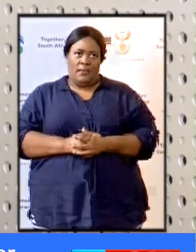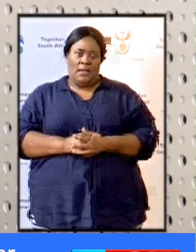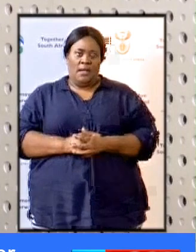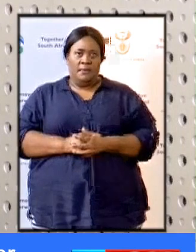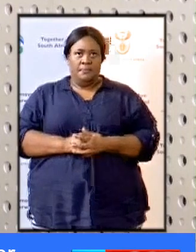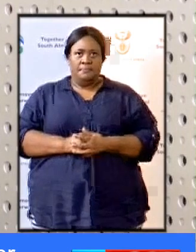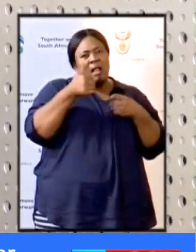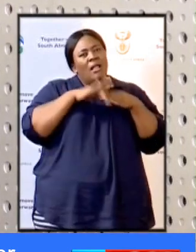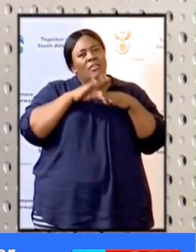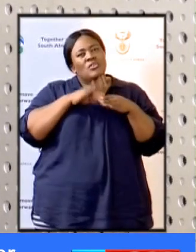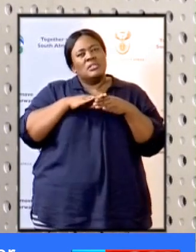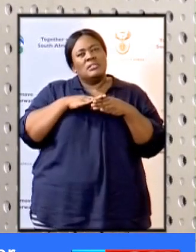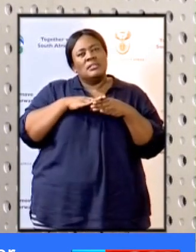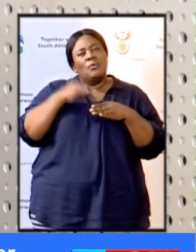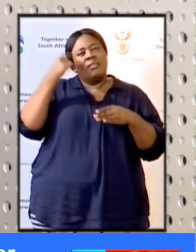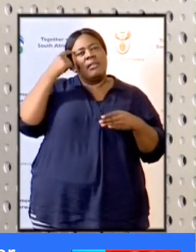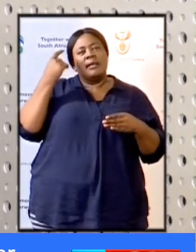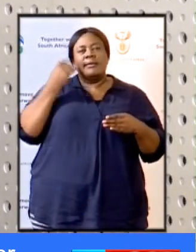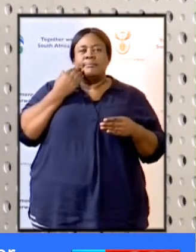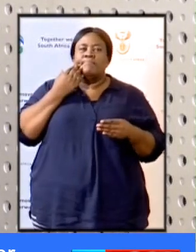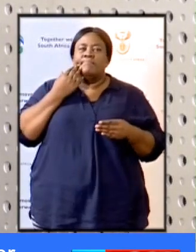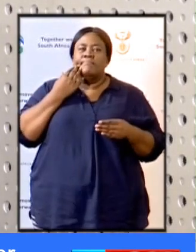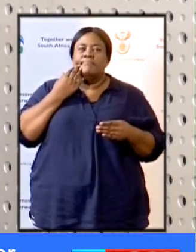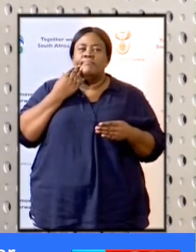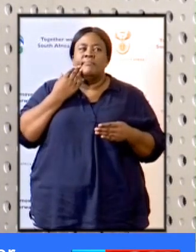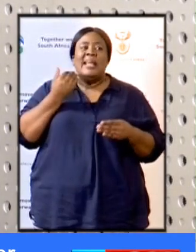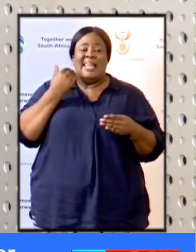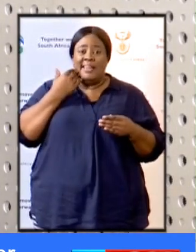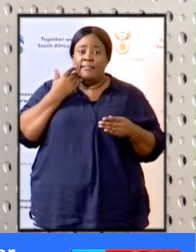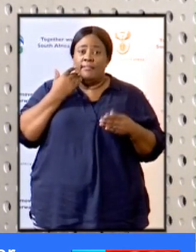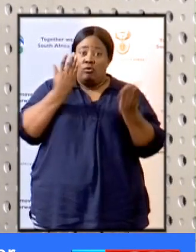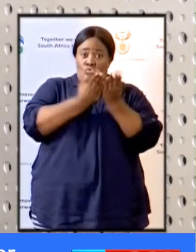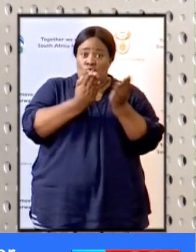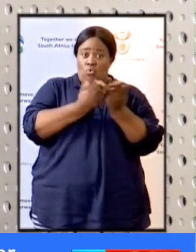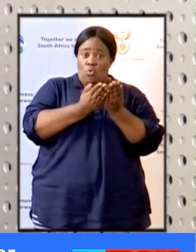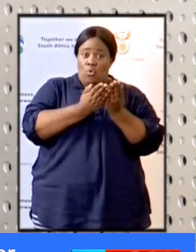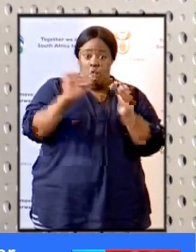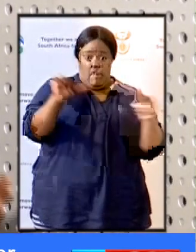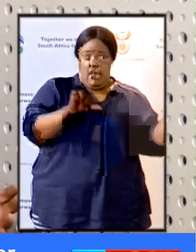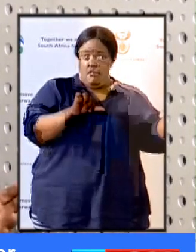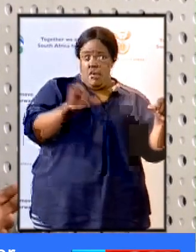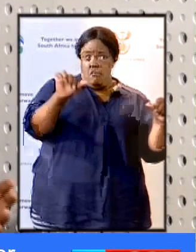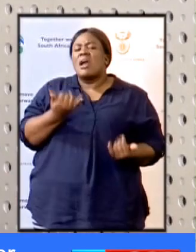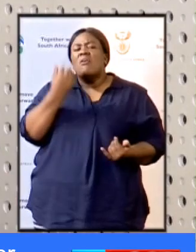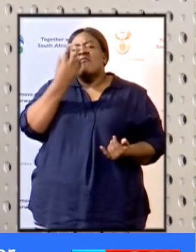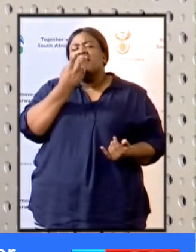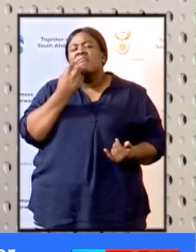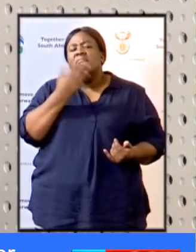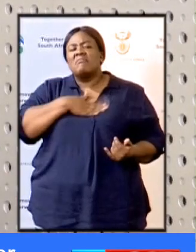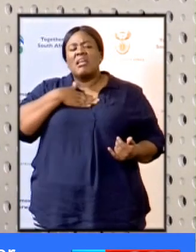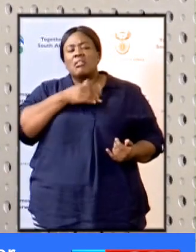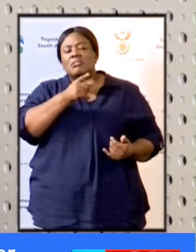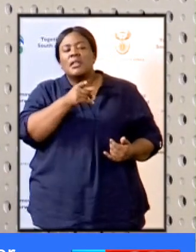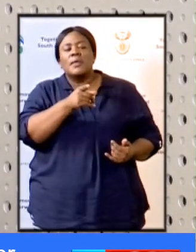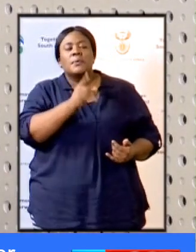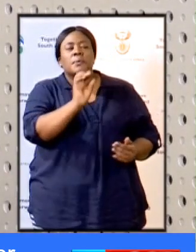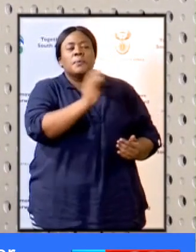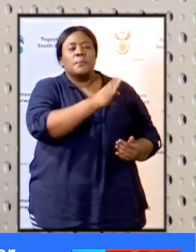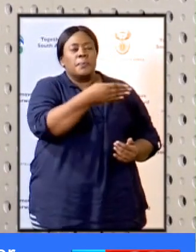in that we think if we begin to bring life in schools and to help build classroom opening might help.